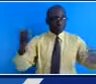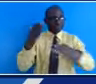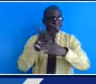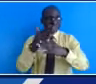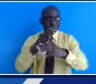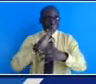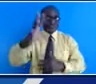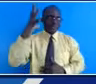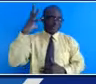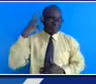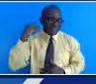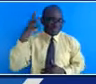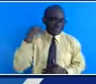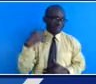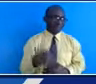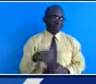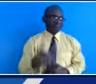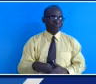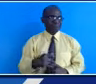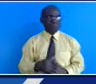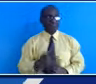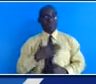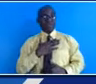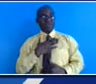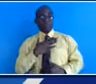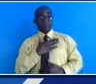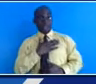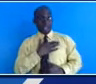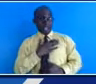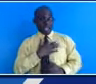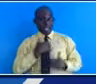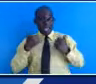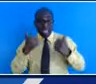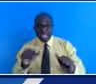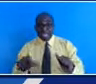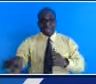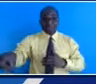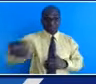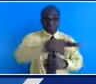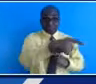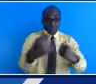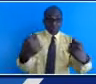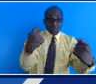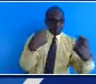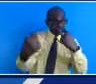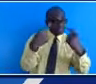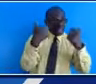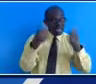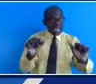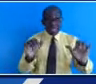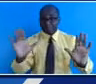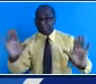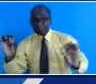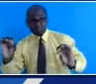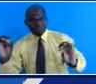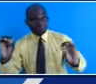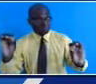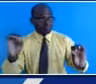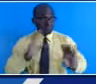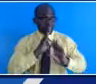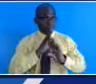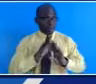room. Do we have any questions for anyone that's called in? Okay. Very good. Well, we appreciate you taking time to be with us here